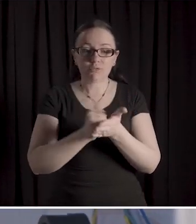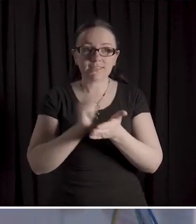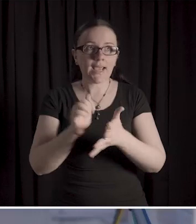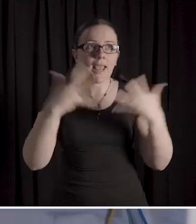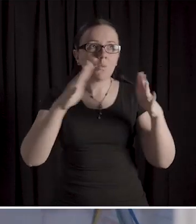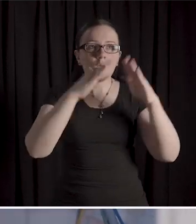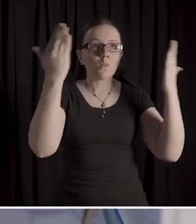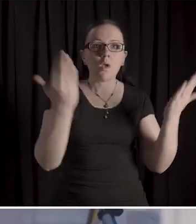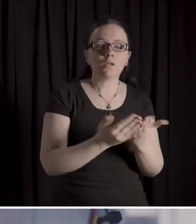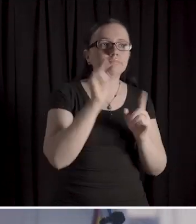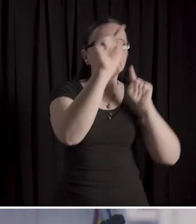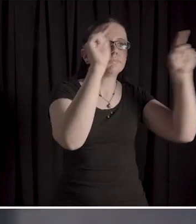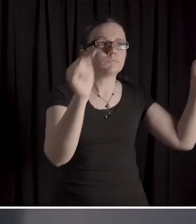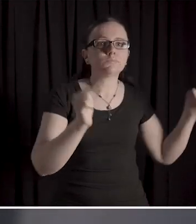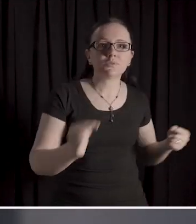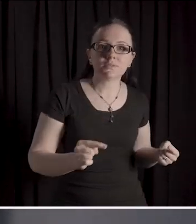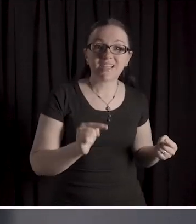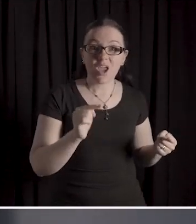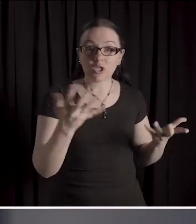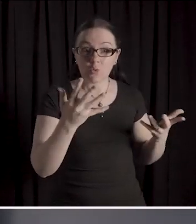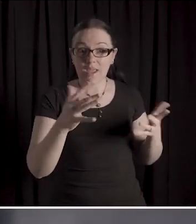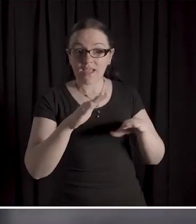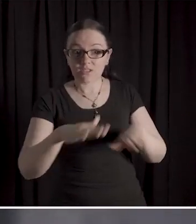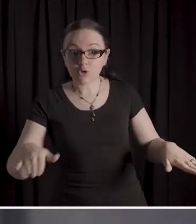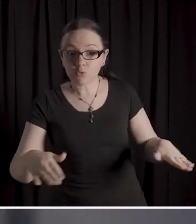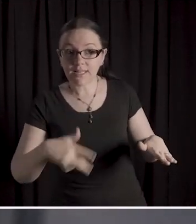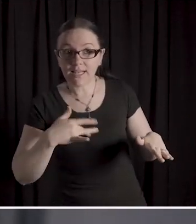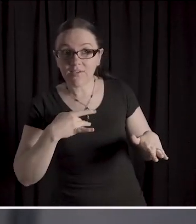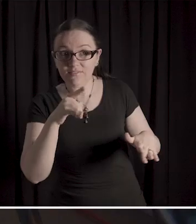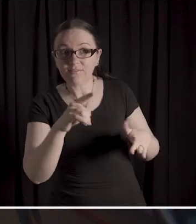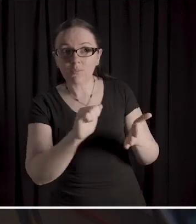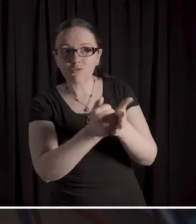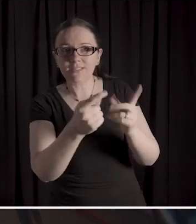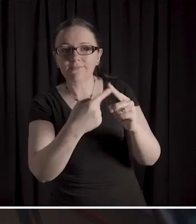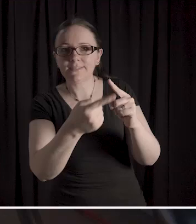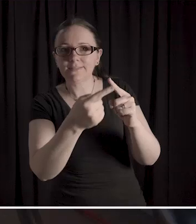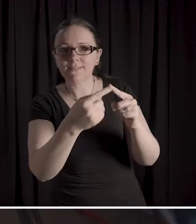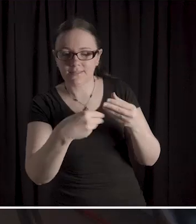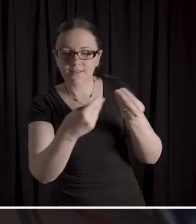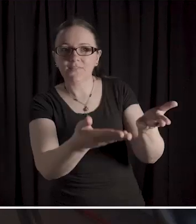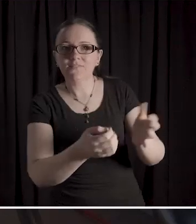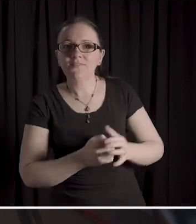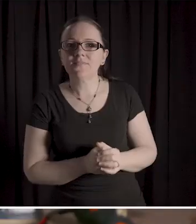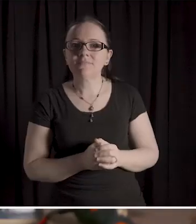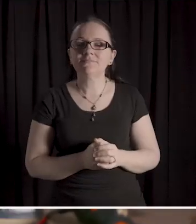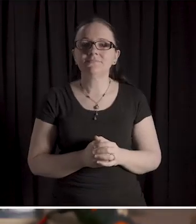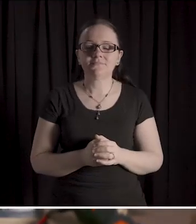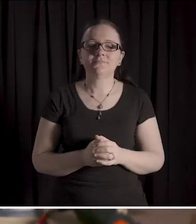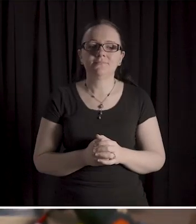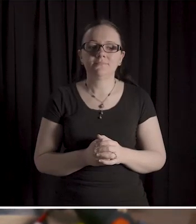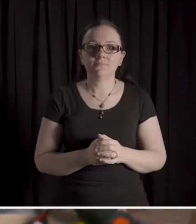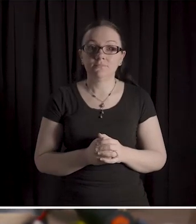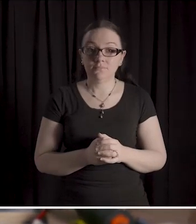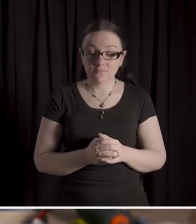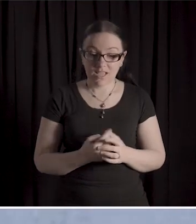and we have the product 3D printed locally to where the child is. There's never a one-size-fits-all. Each